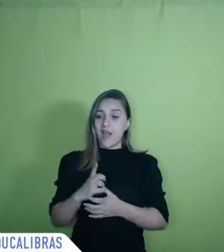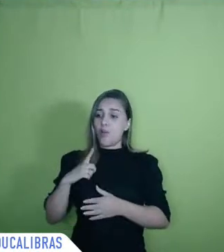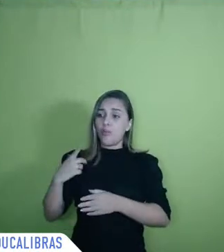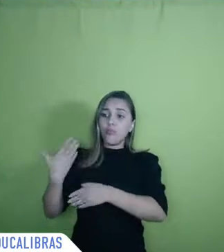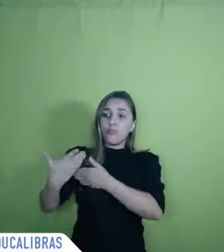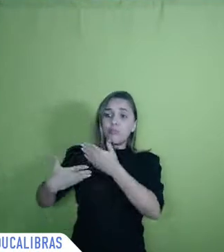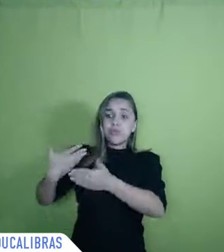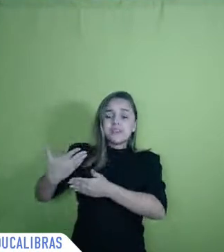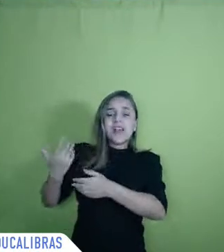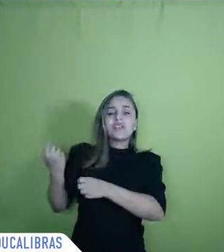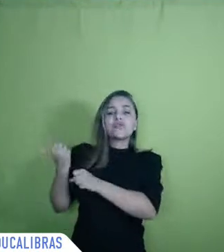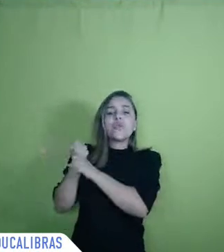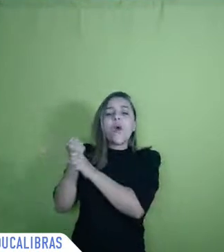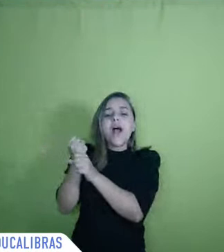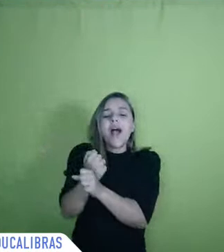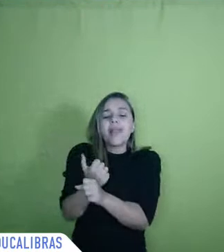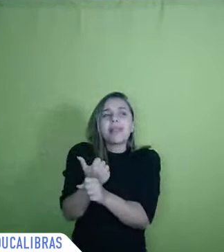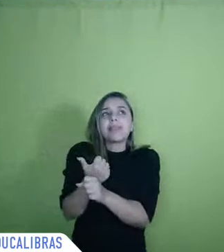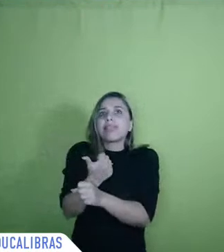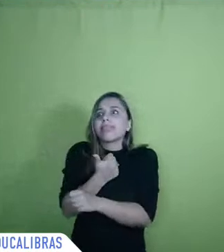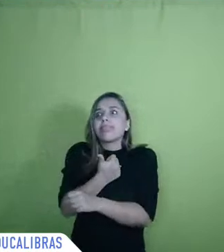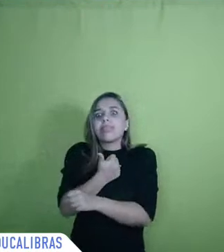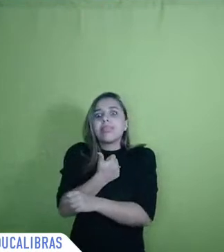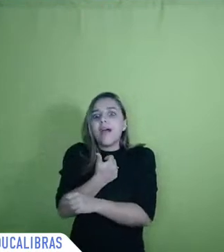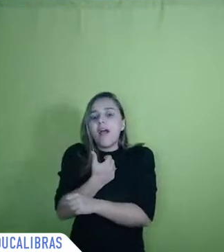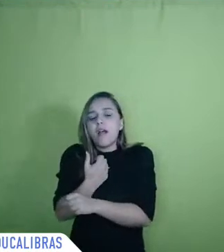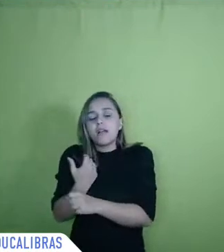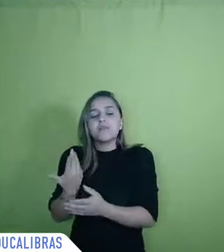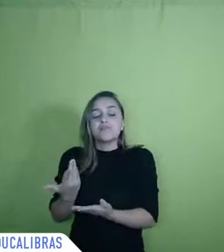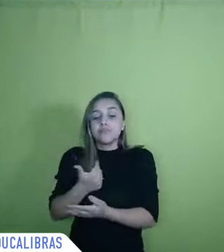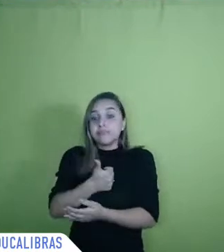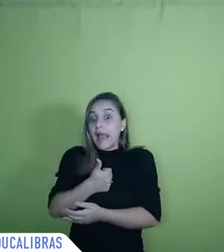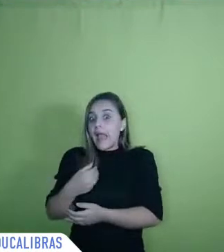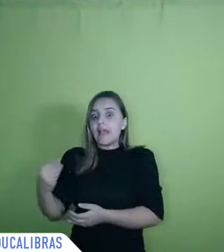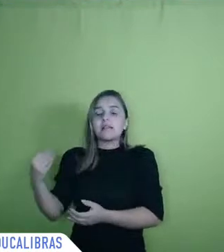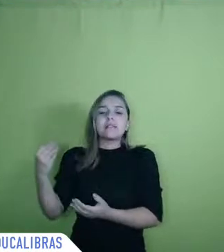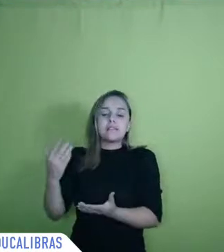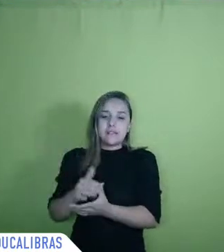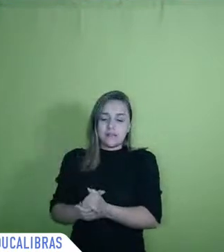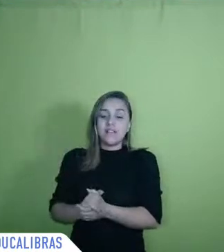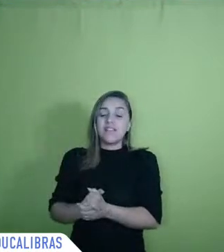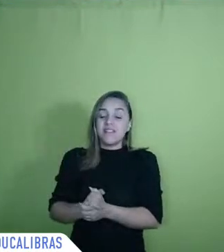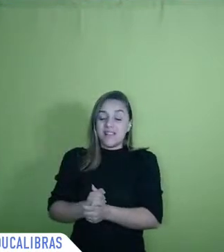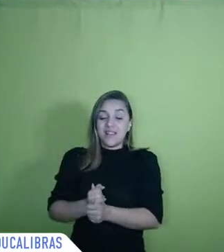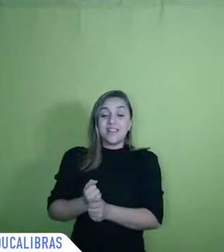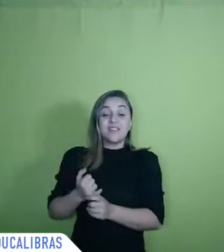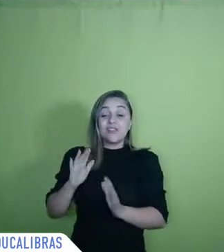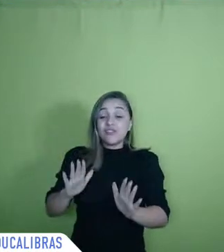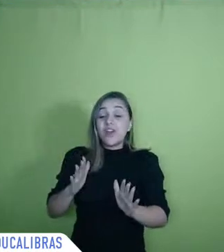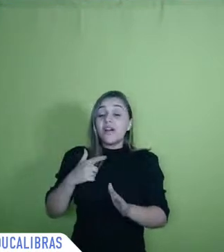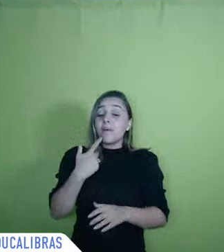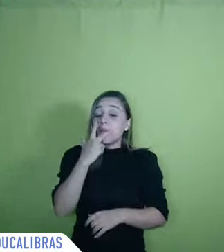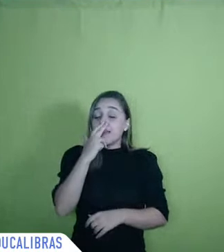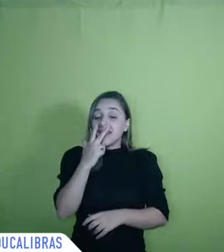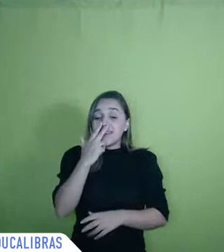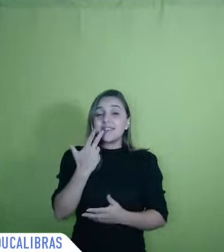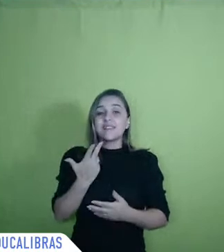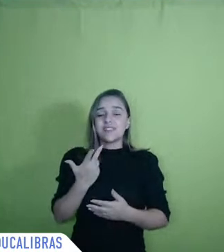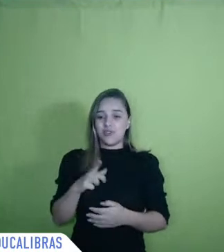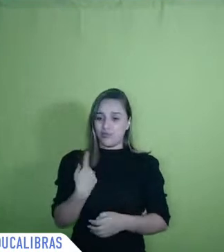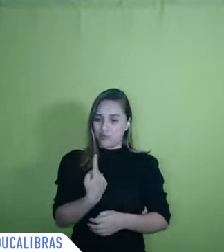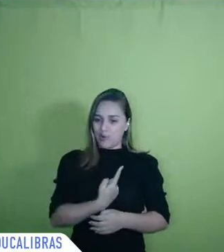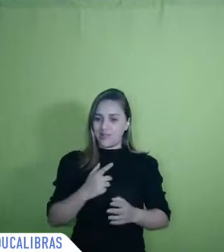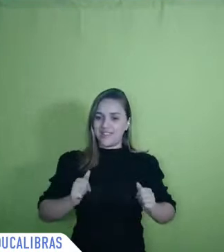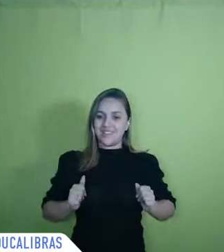So I think this is a process that is going to be taking decades to change, and it's going to be harder and harder if we take too long